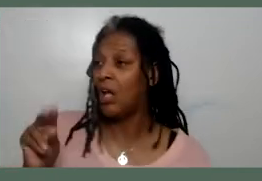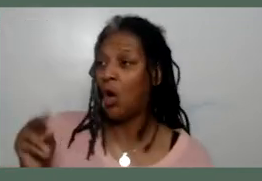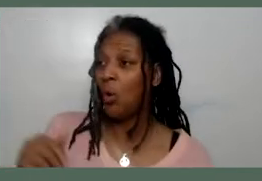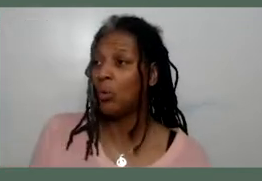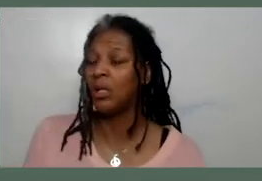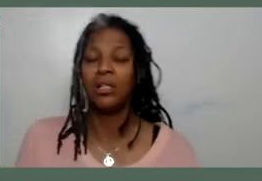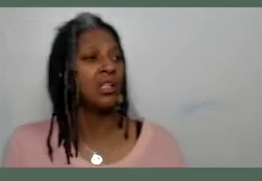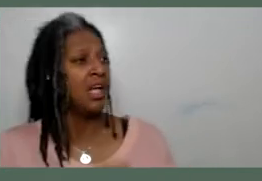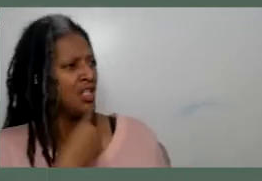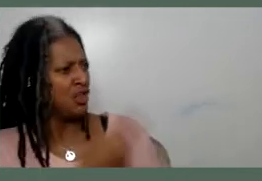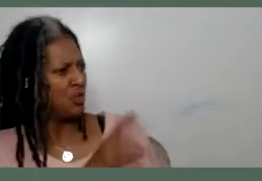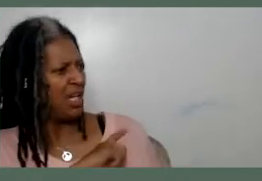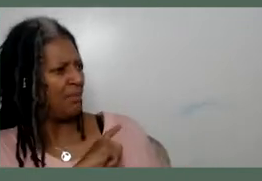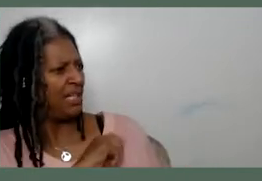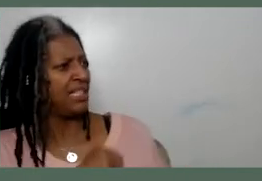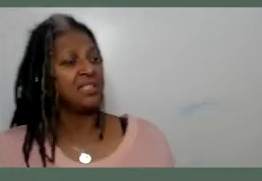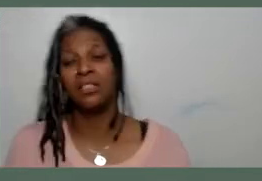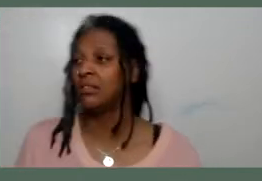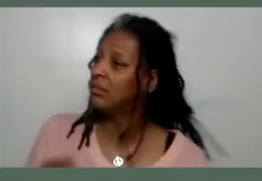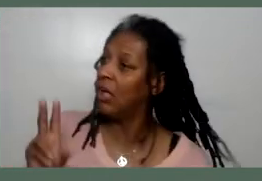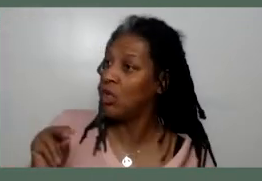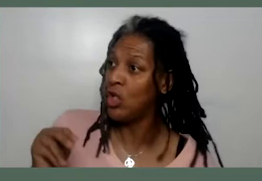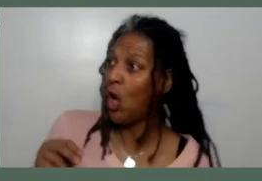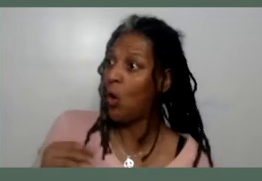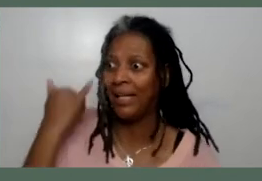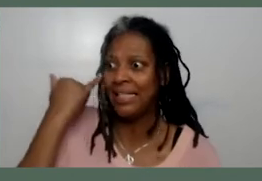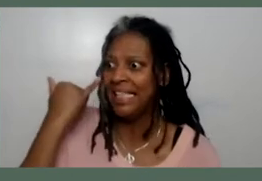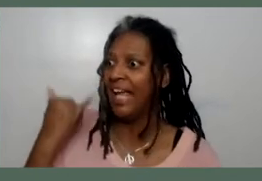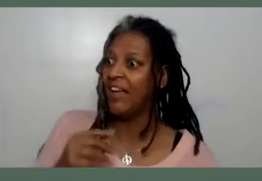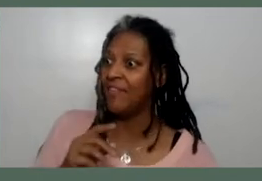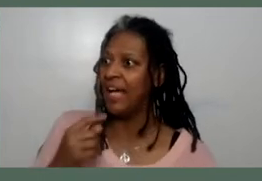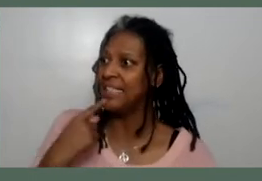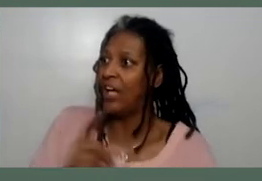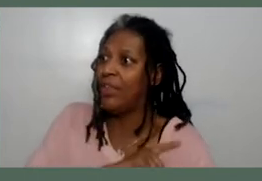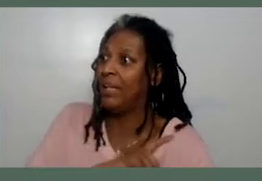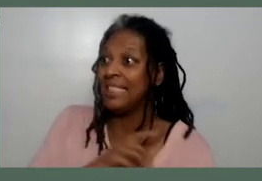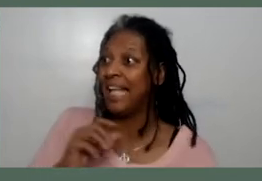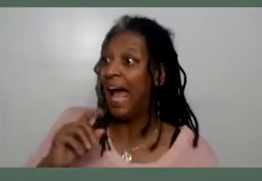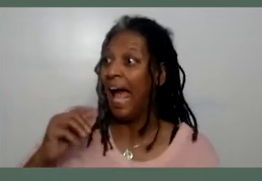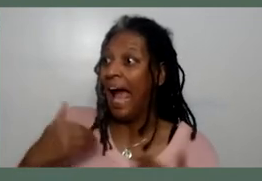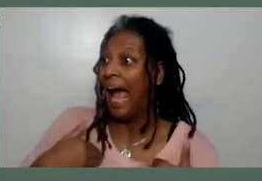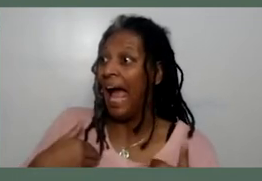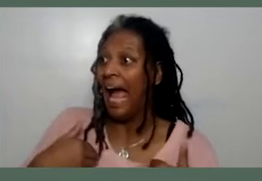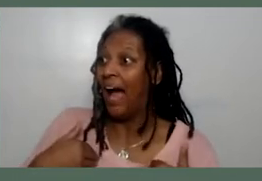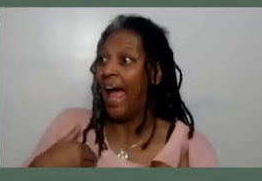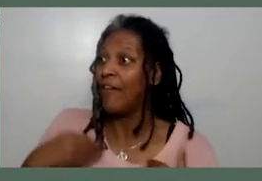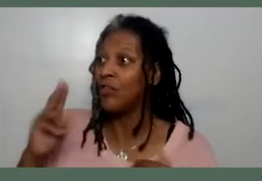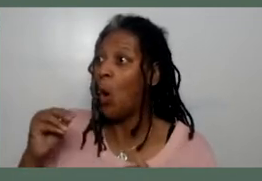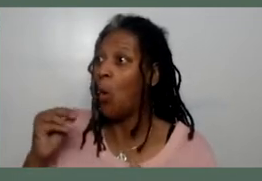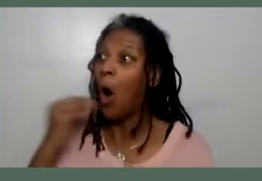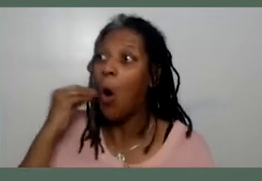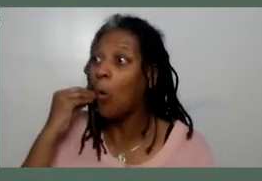report him and I don't have anywhere else to go after reporting him? I don't have a house to go back to. I can't go into emergency shelter because I don't